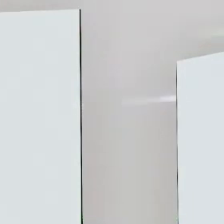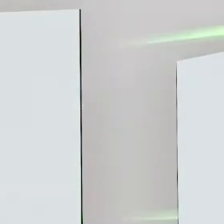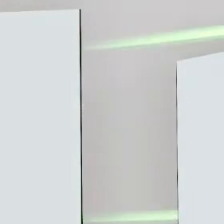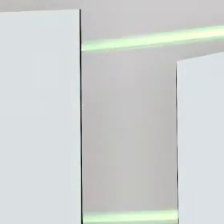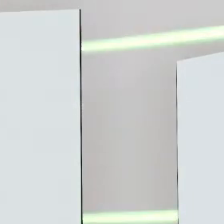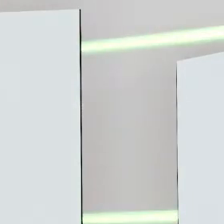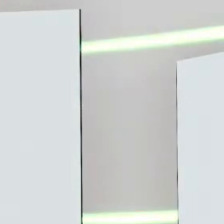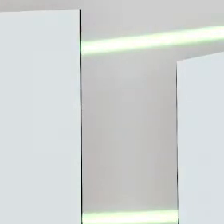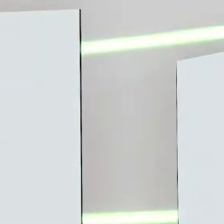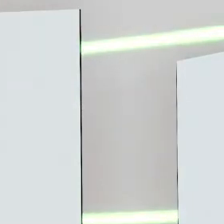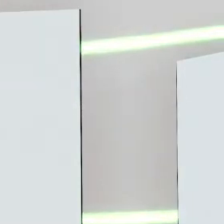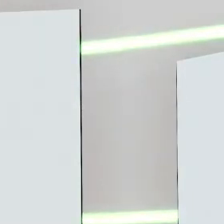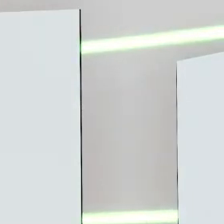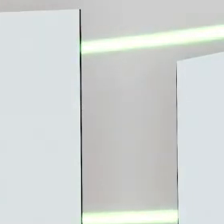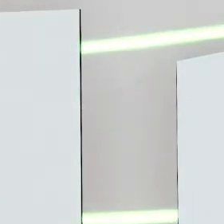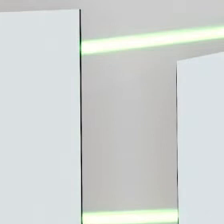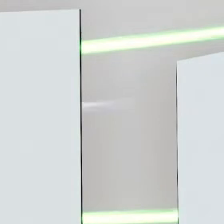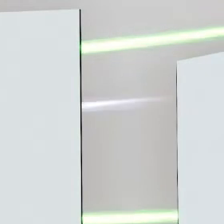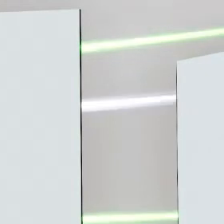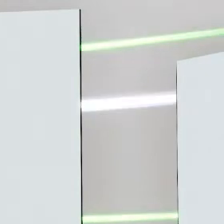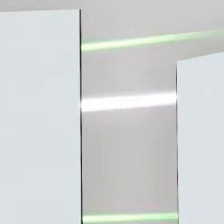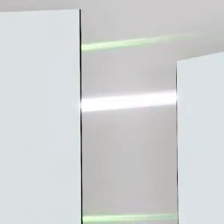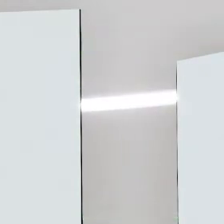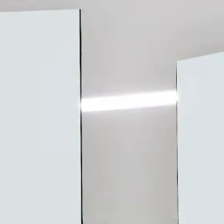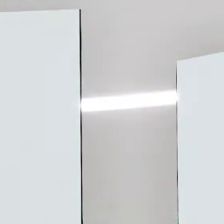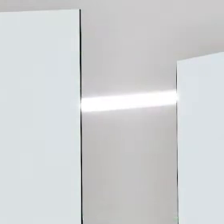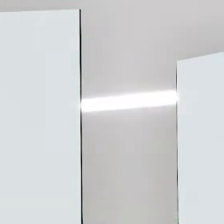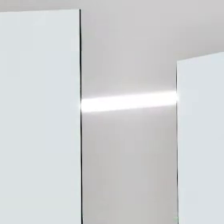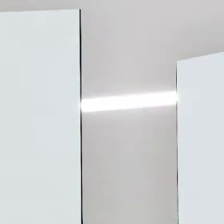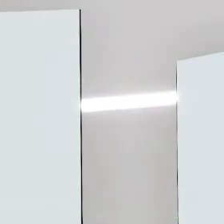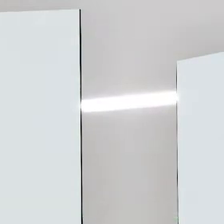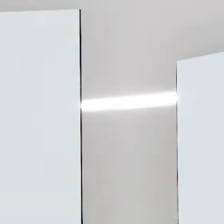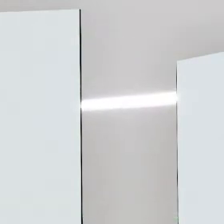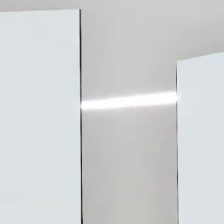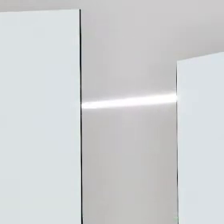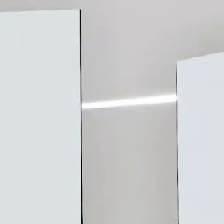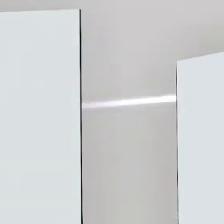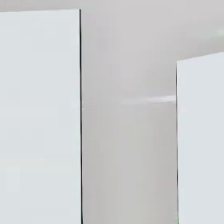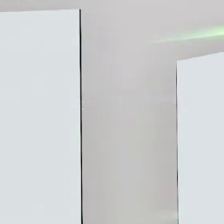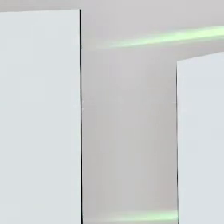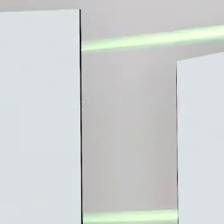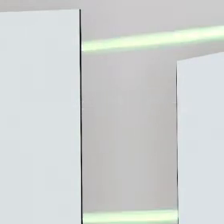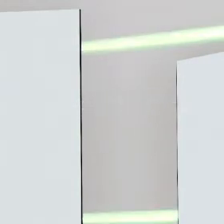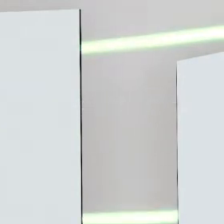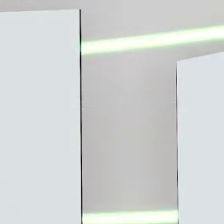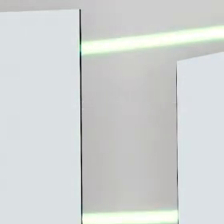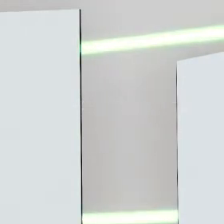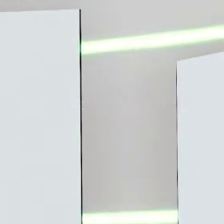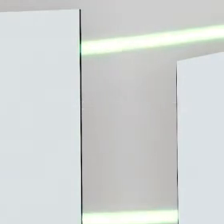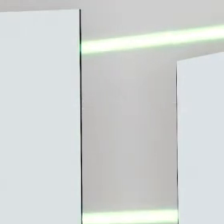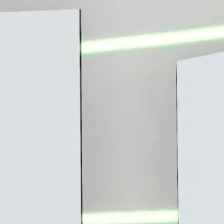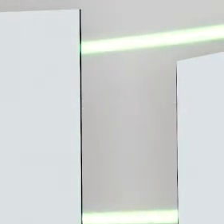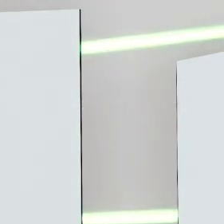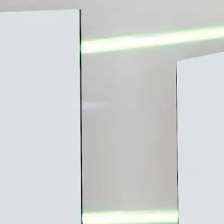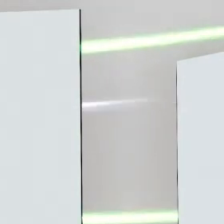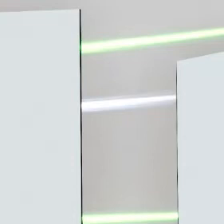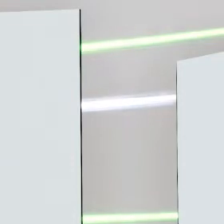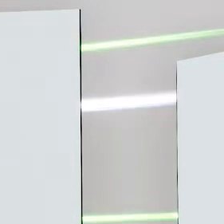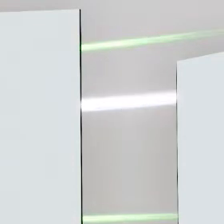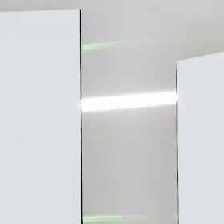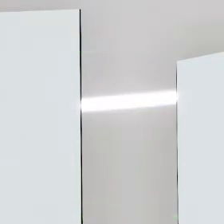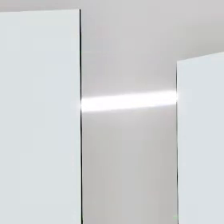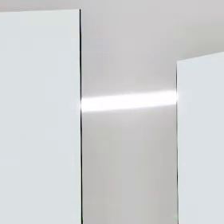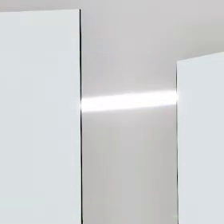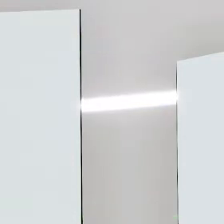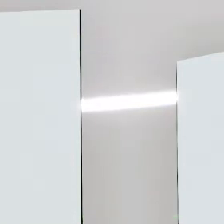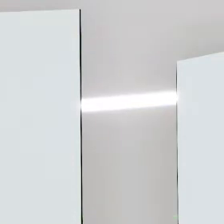services and products that make life easier for people with and without disability in many different ways, as